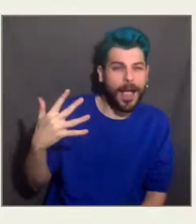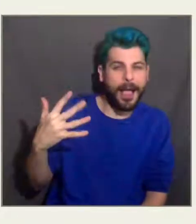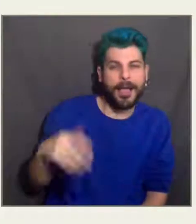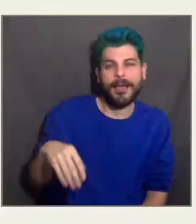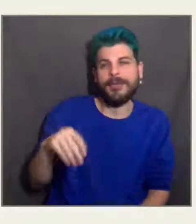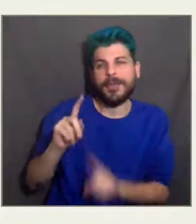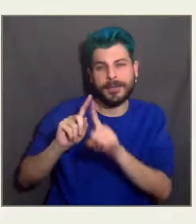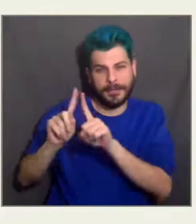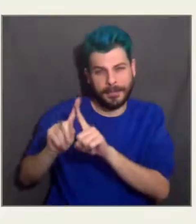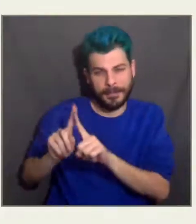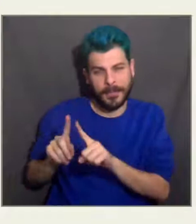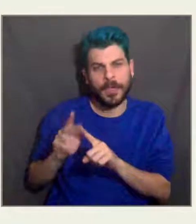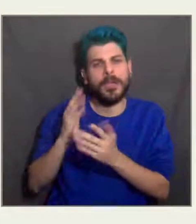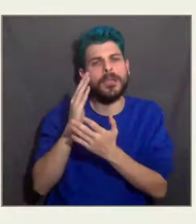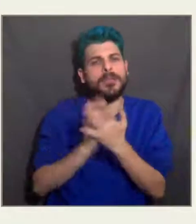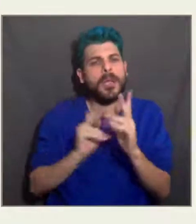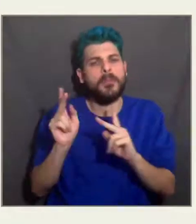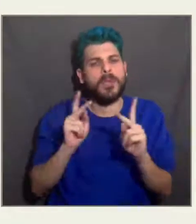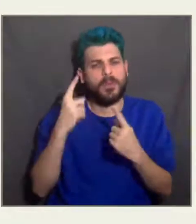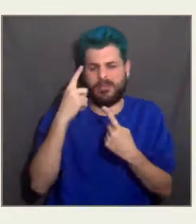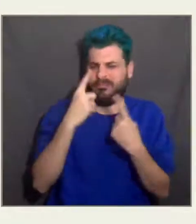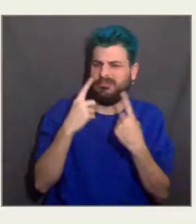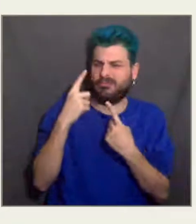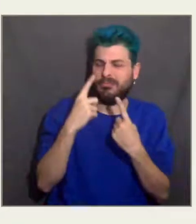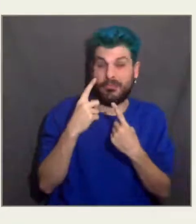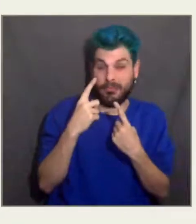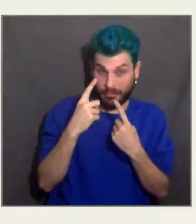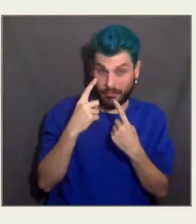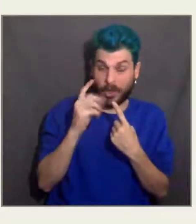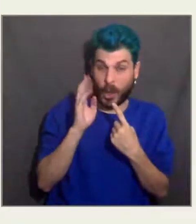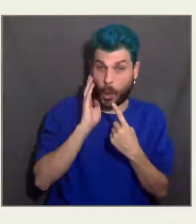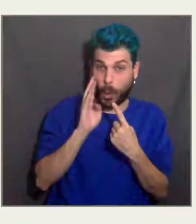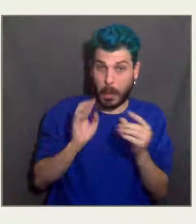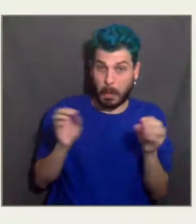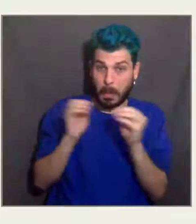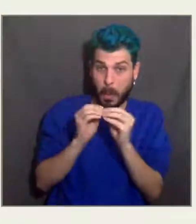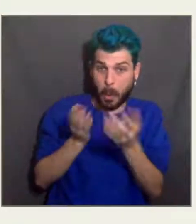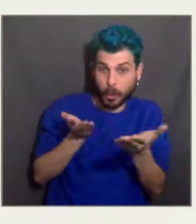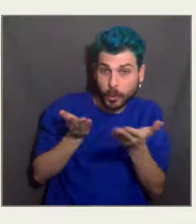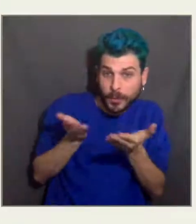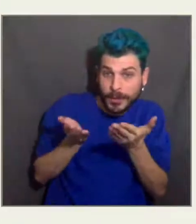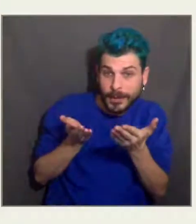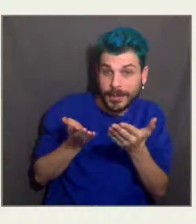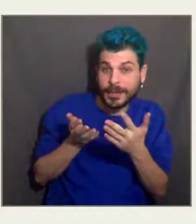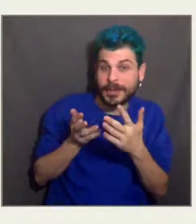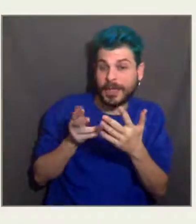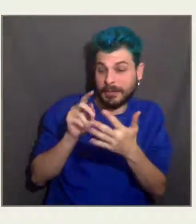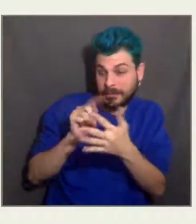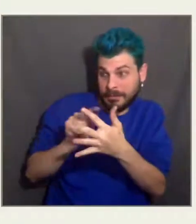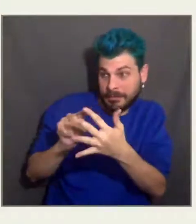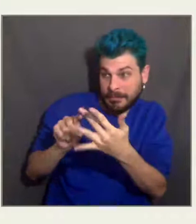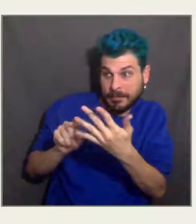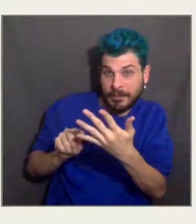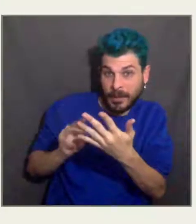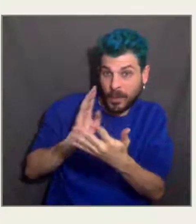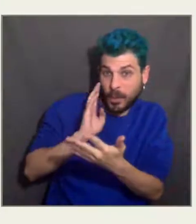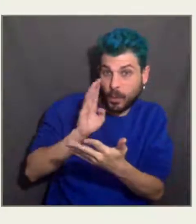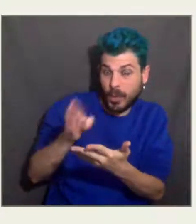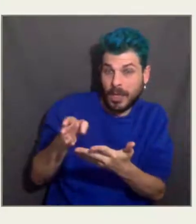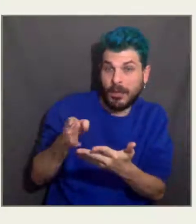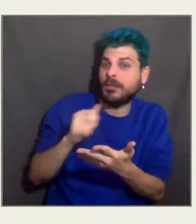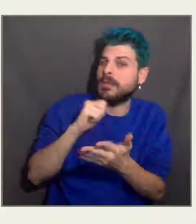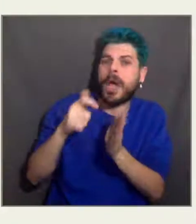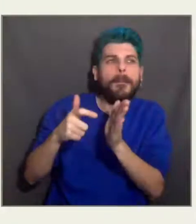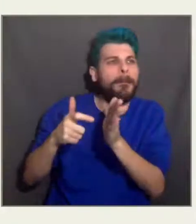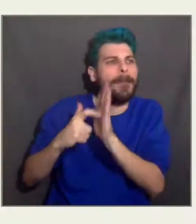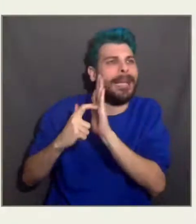got was, are there going to be further reductions in services for these areas other than those specifically mandated by health? We have to follow